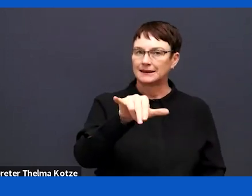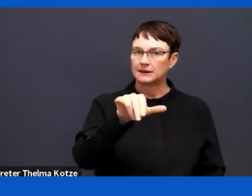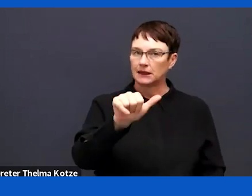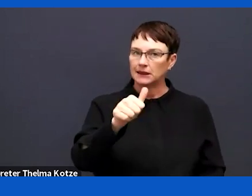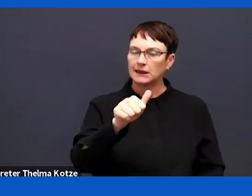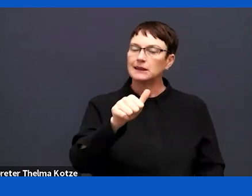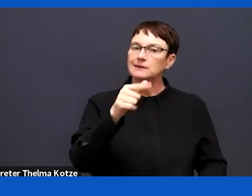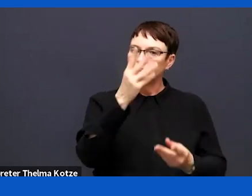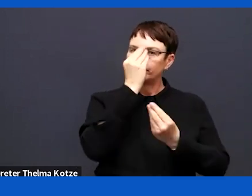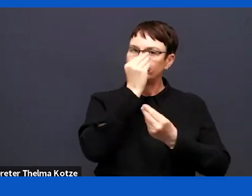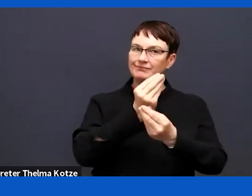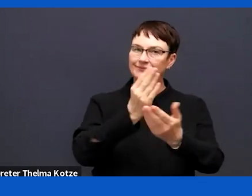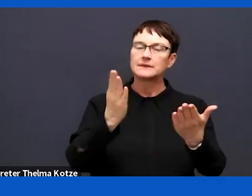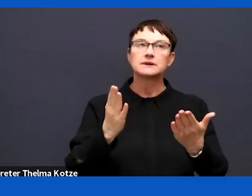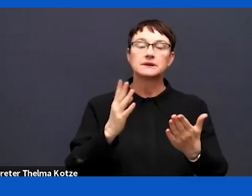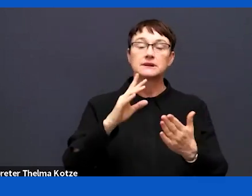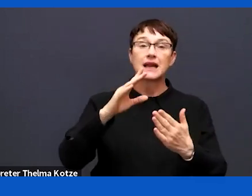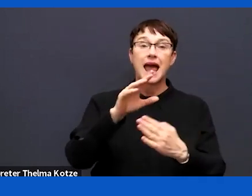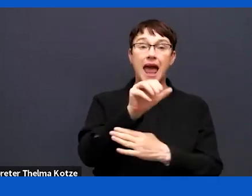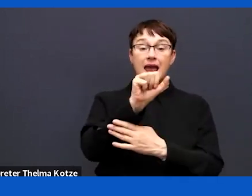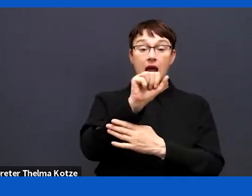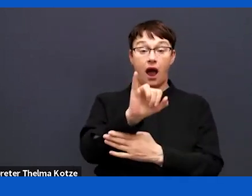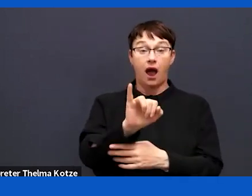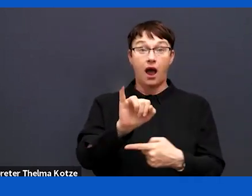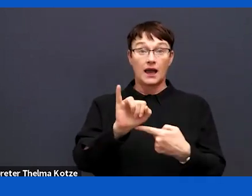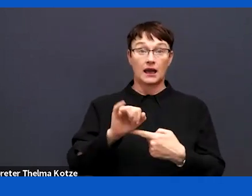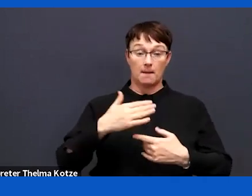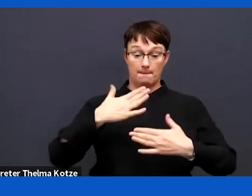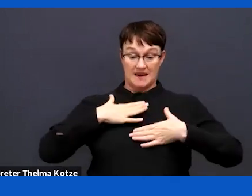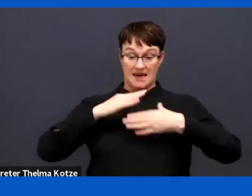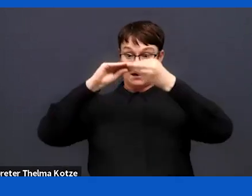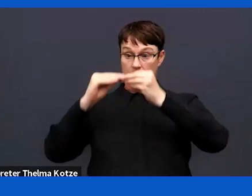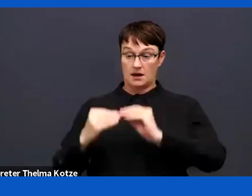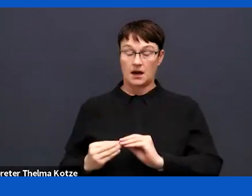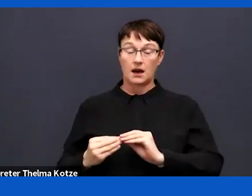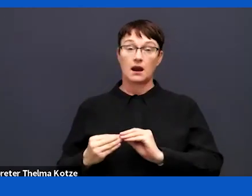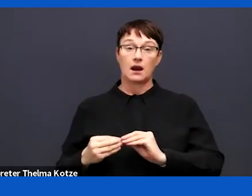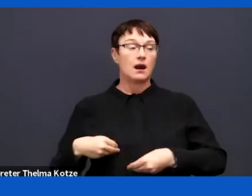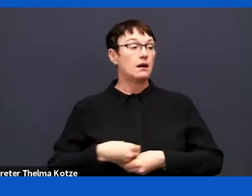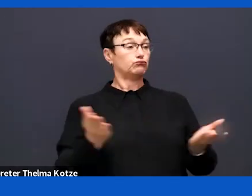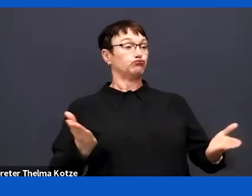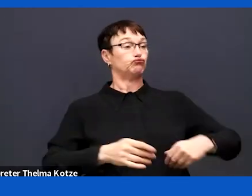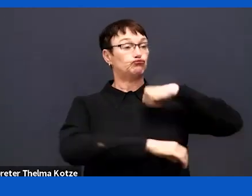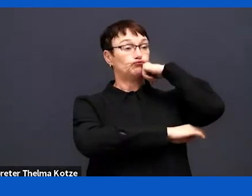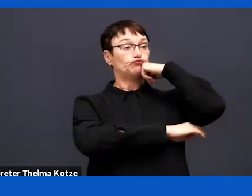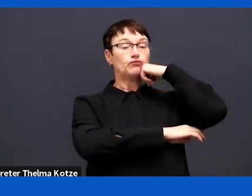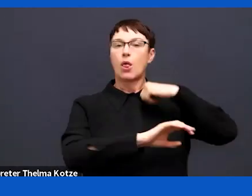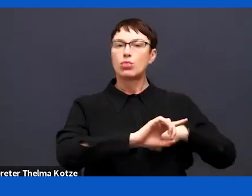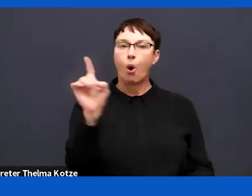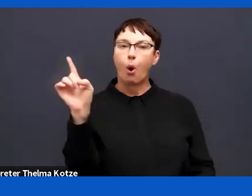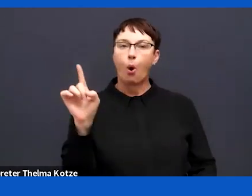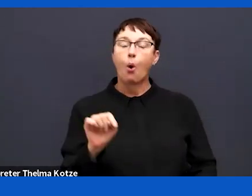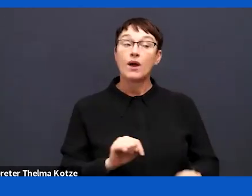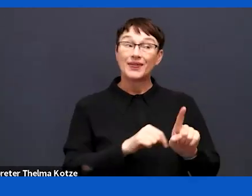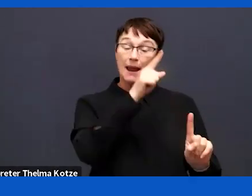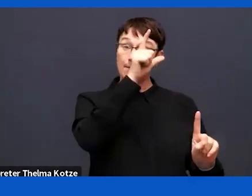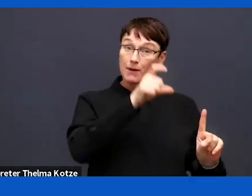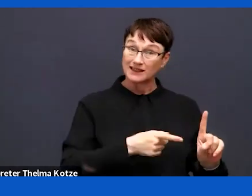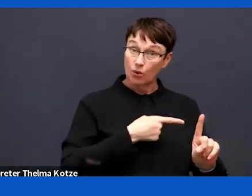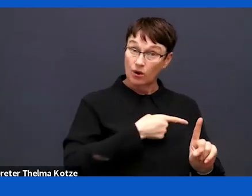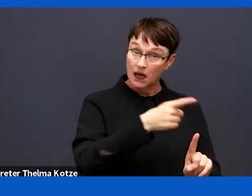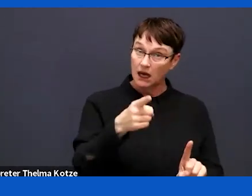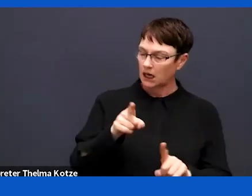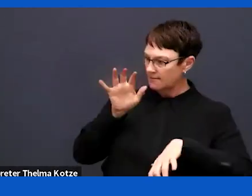very positive. That's fantastic. So we go to Norway, Stian Snoen, who is the accessibility expert, or one of the accessibility